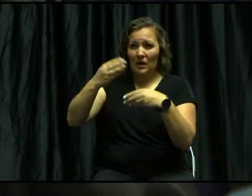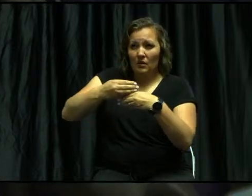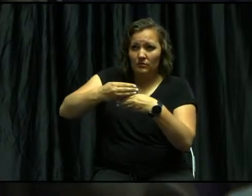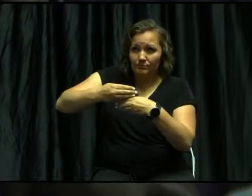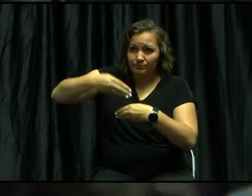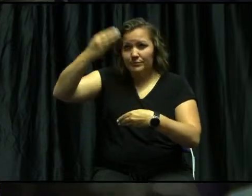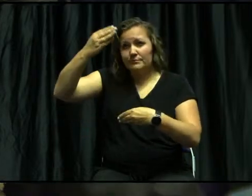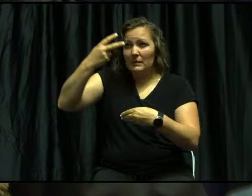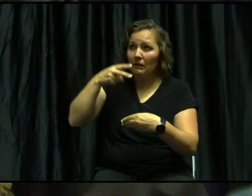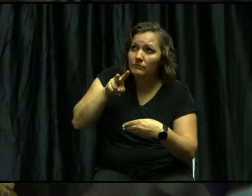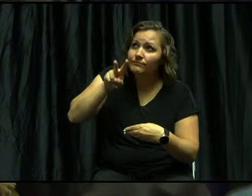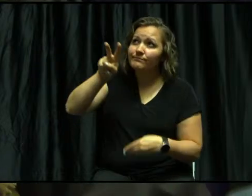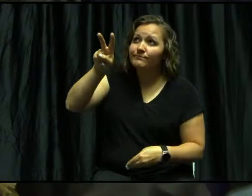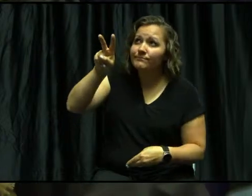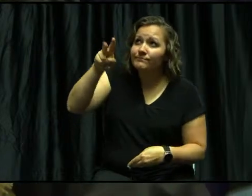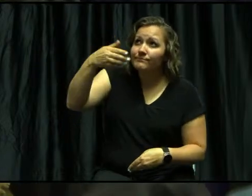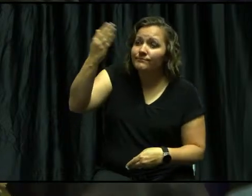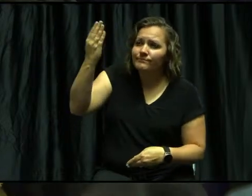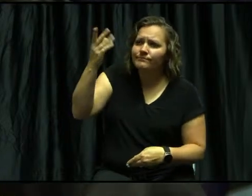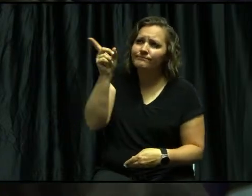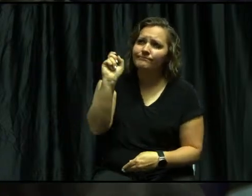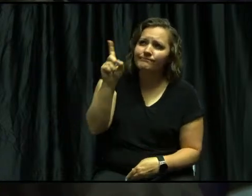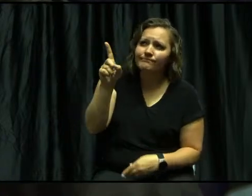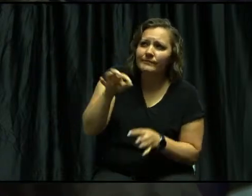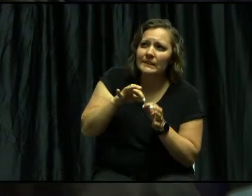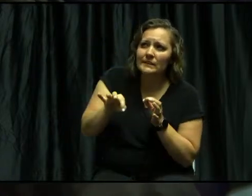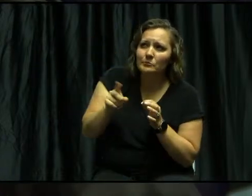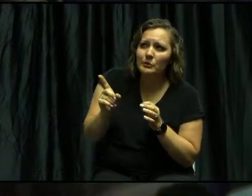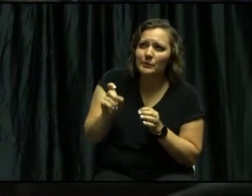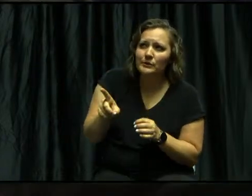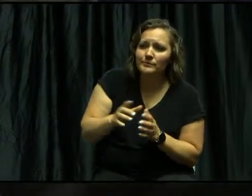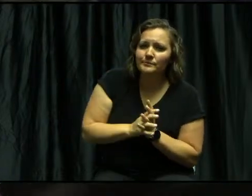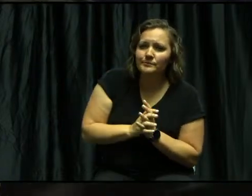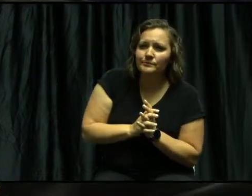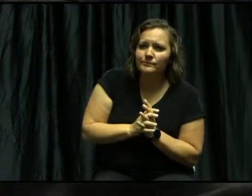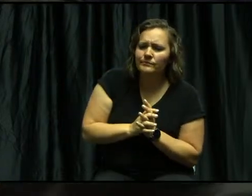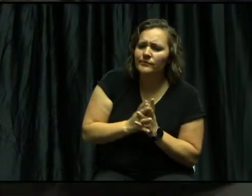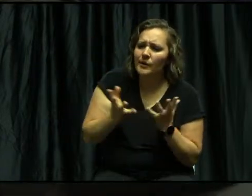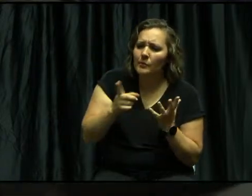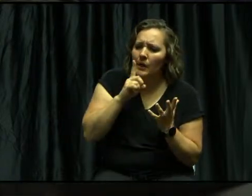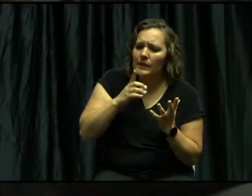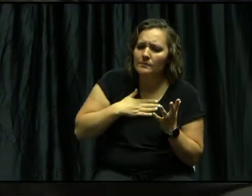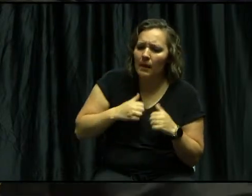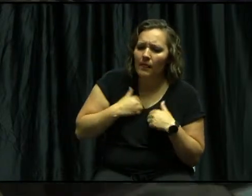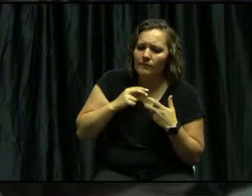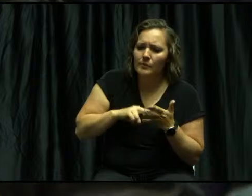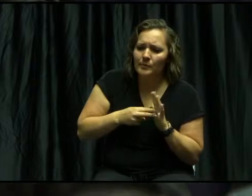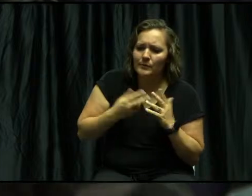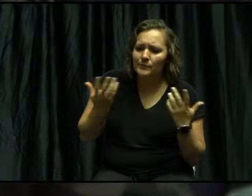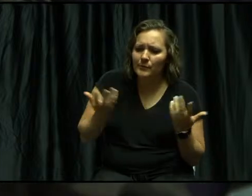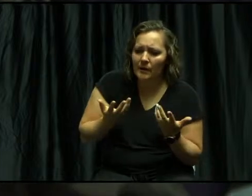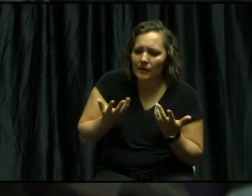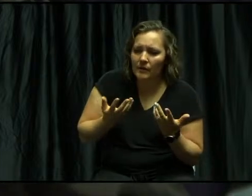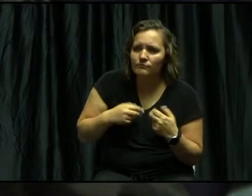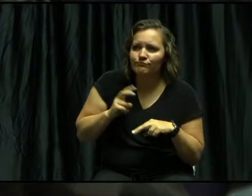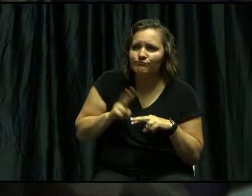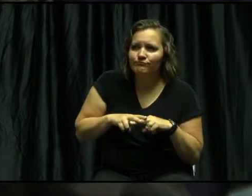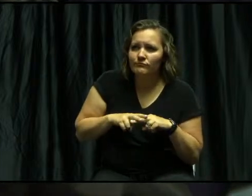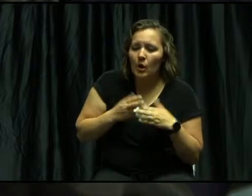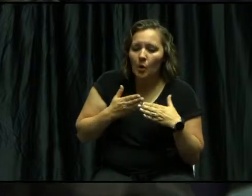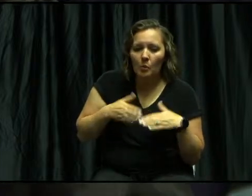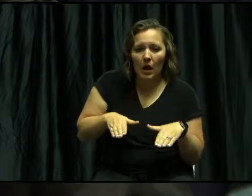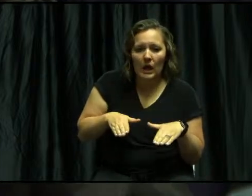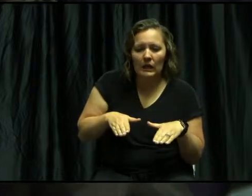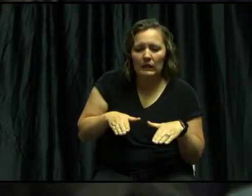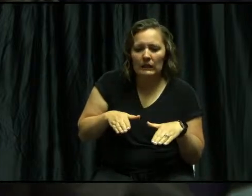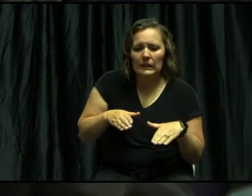to the sky and I asked a simple question: what is my life's purpose? As I sat there quietly